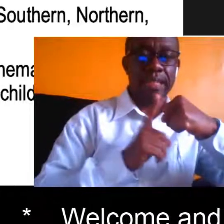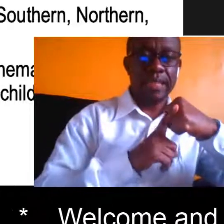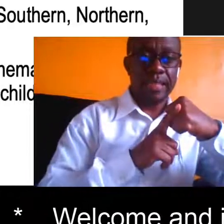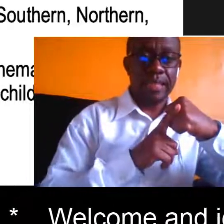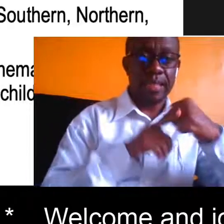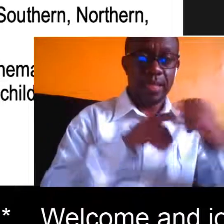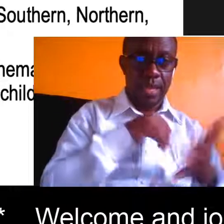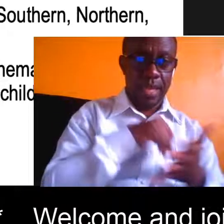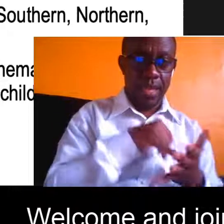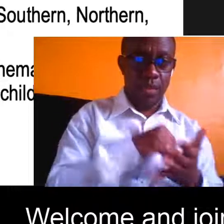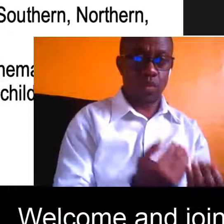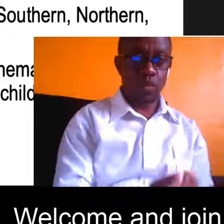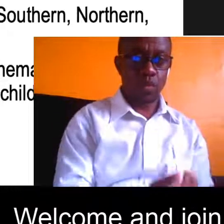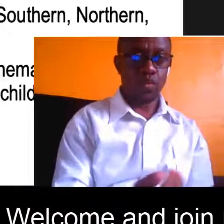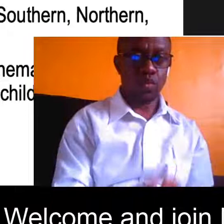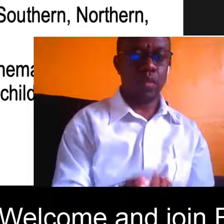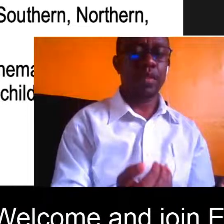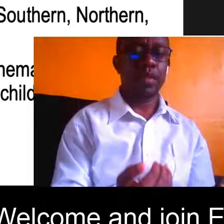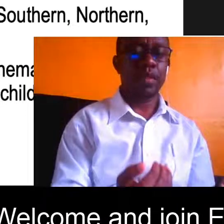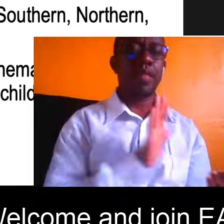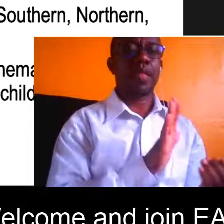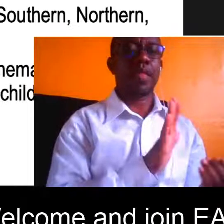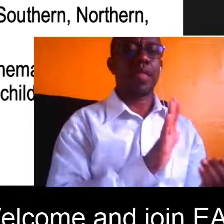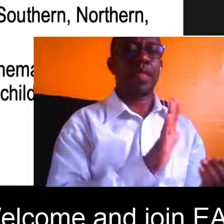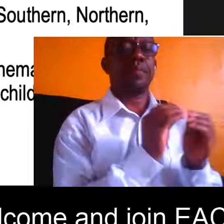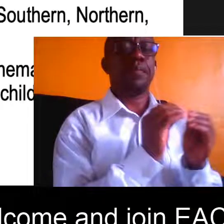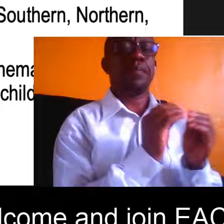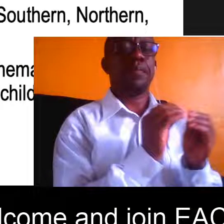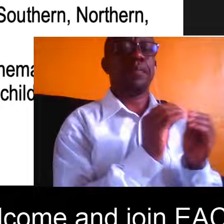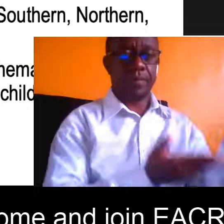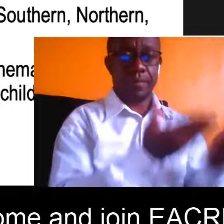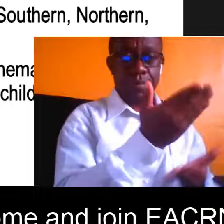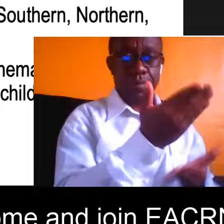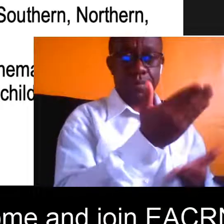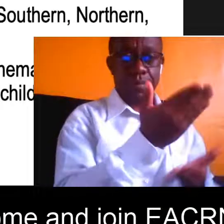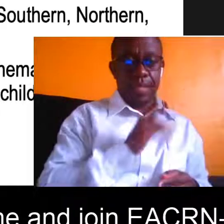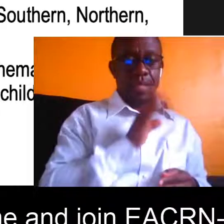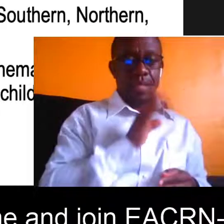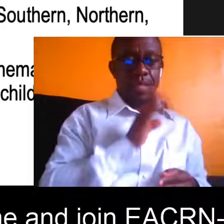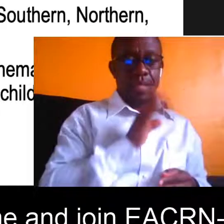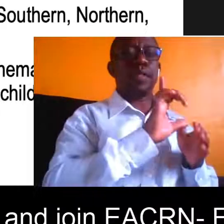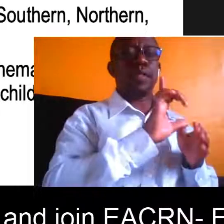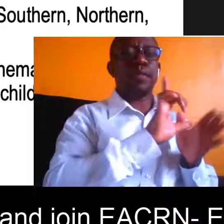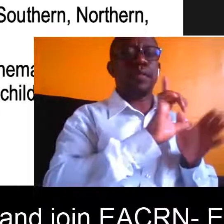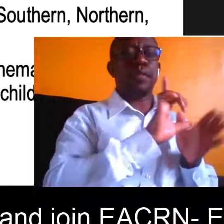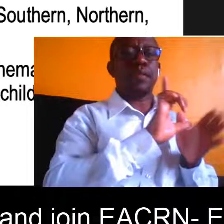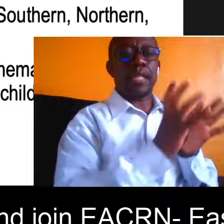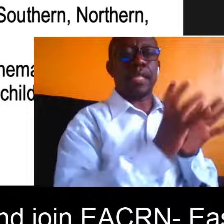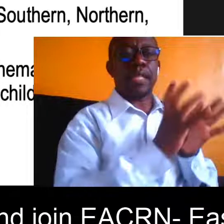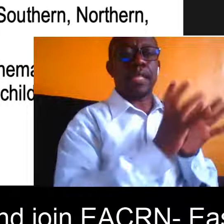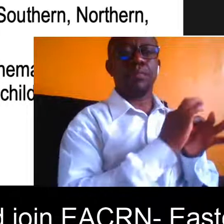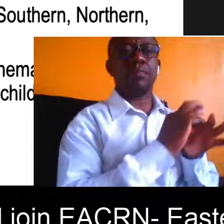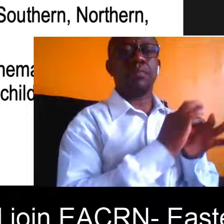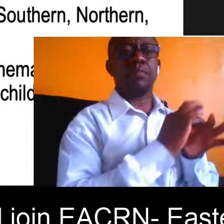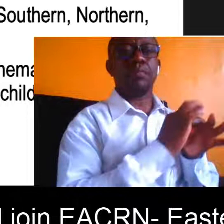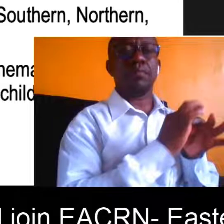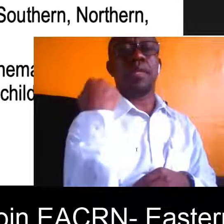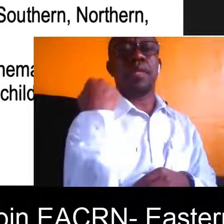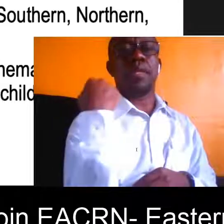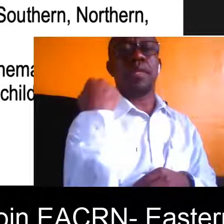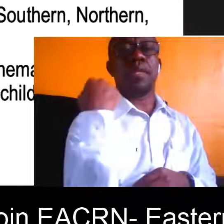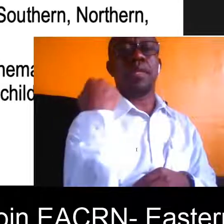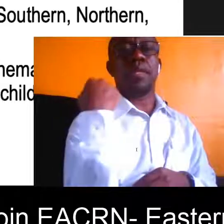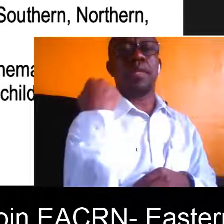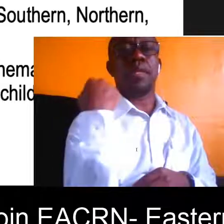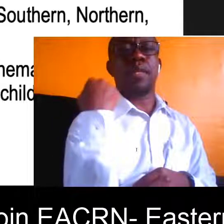children's convening that we later we incorporated. So we'll be having the East. Yesterday we started with the Southern